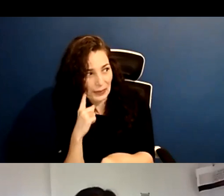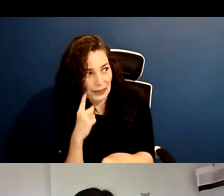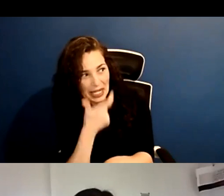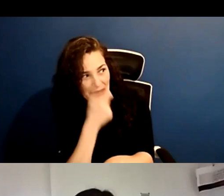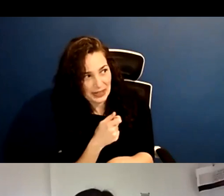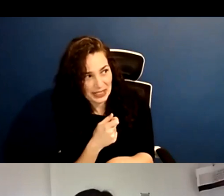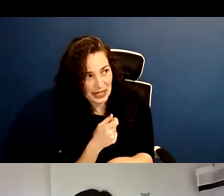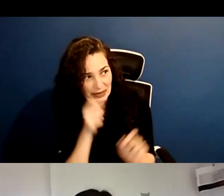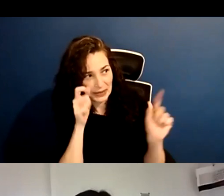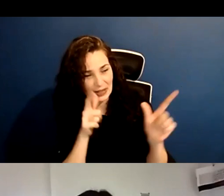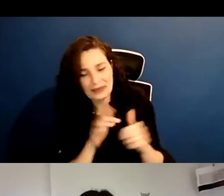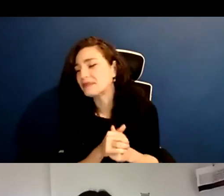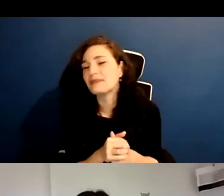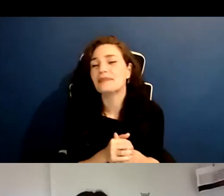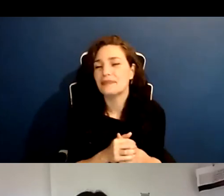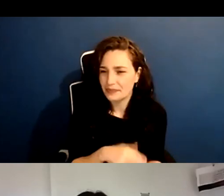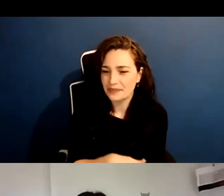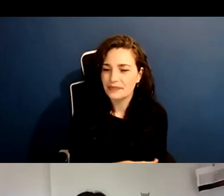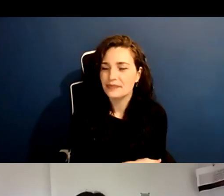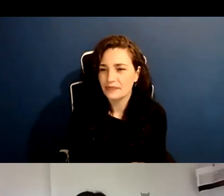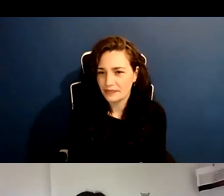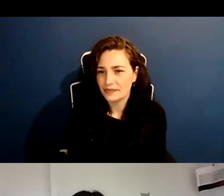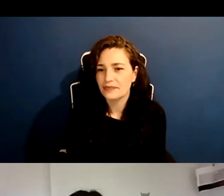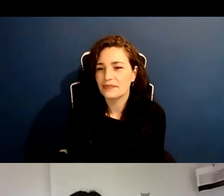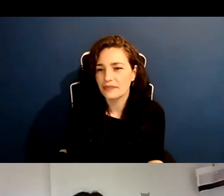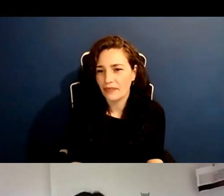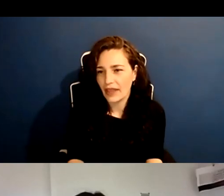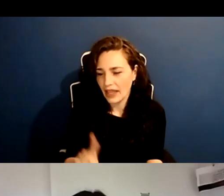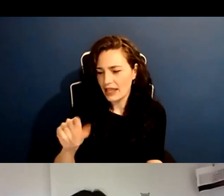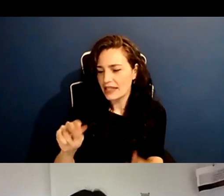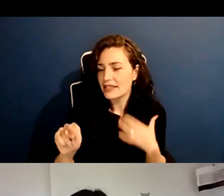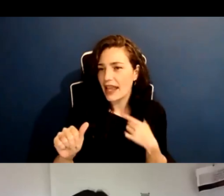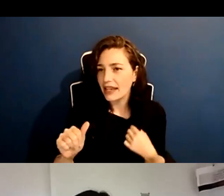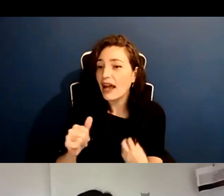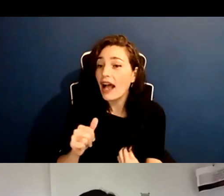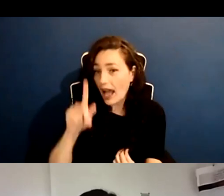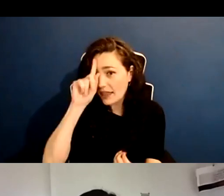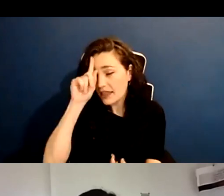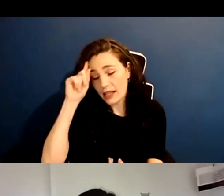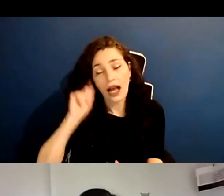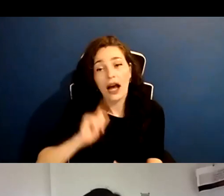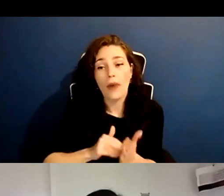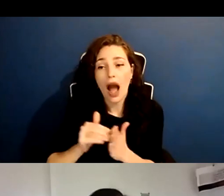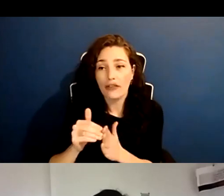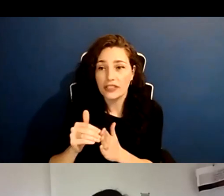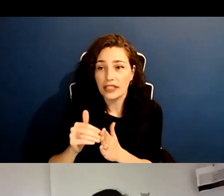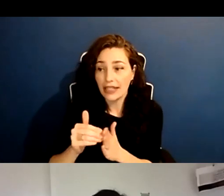well. I think a lot of times it's helpful, we see in applications that filmmakers pose questions